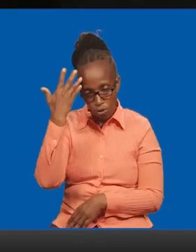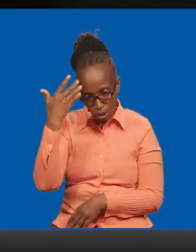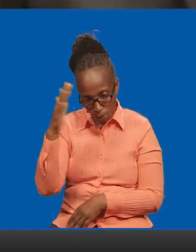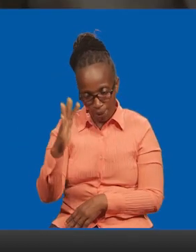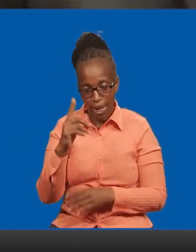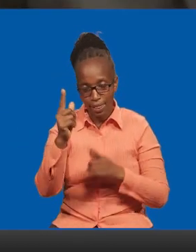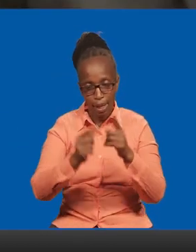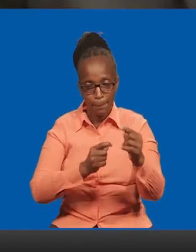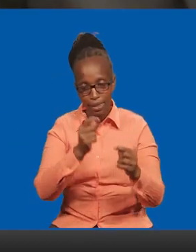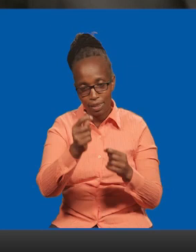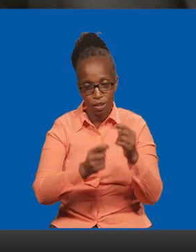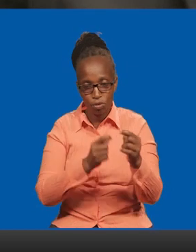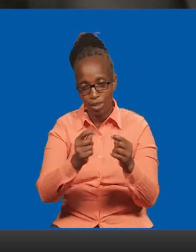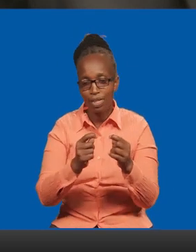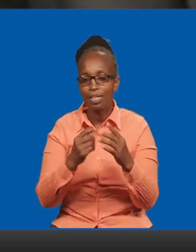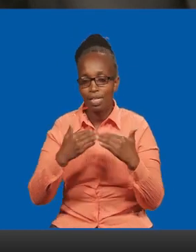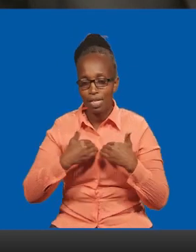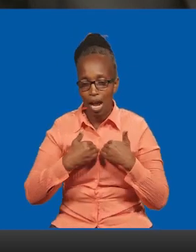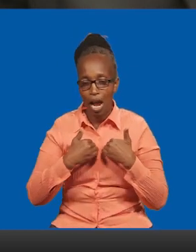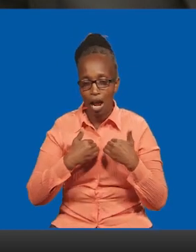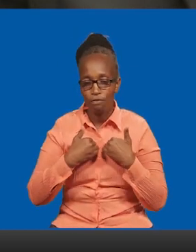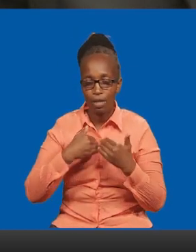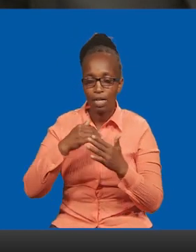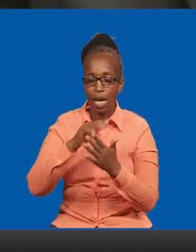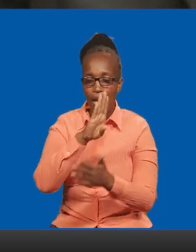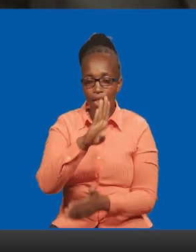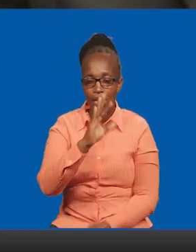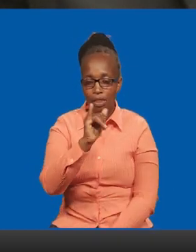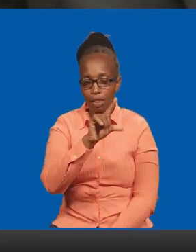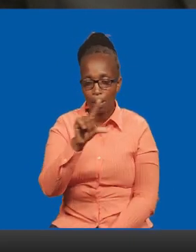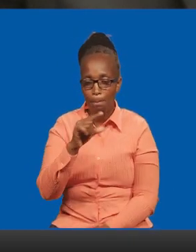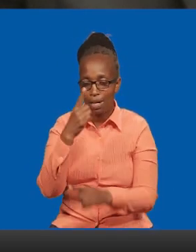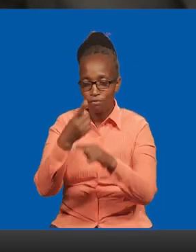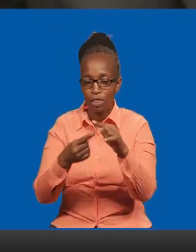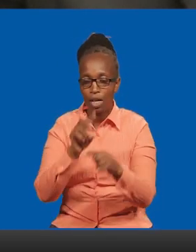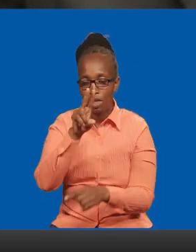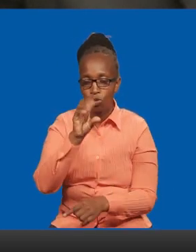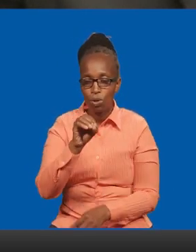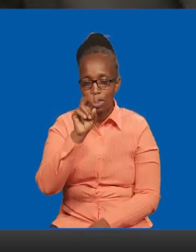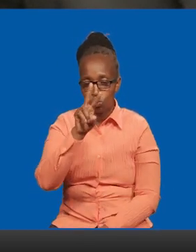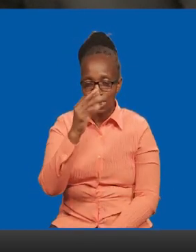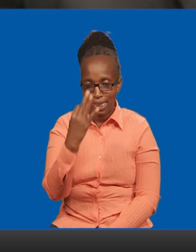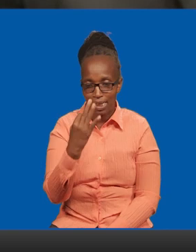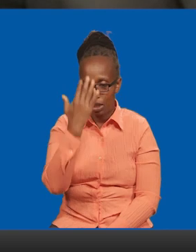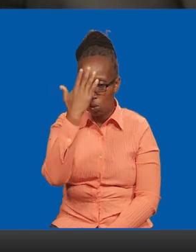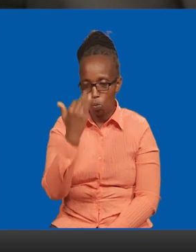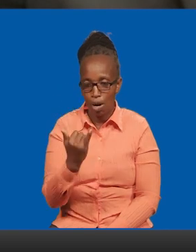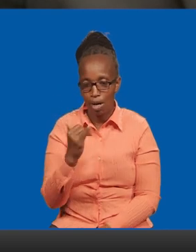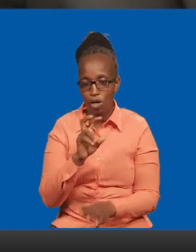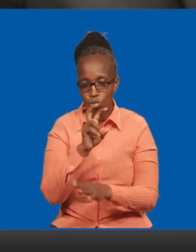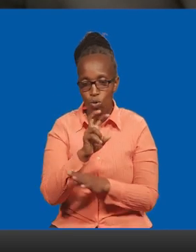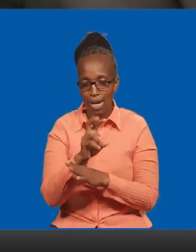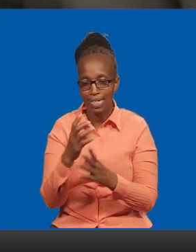that your administration repeals the Finance Bill 2023 so as to